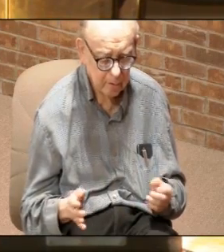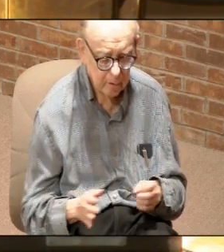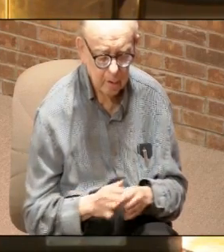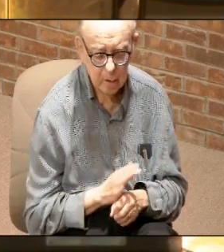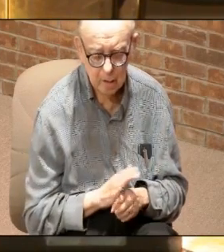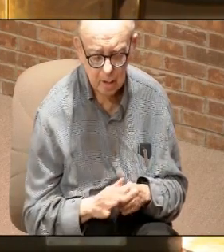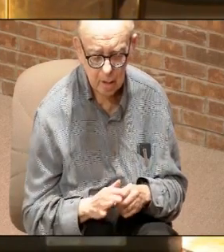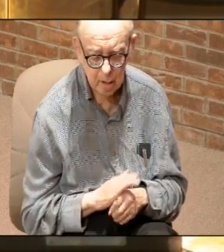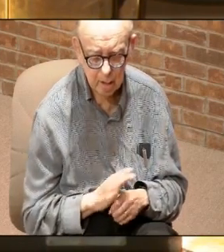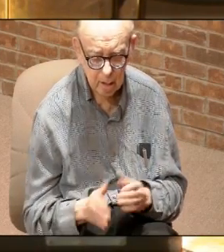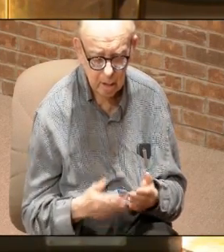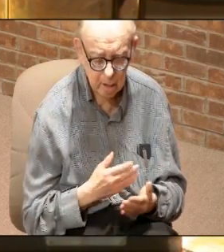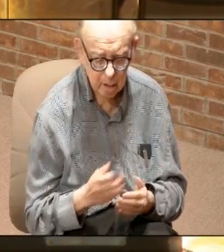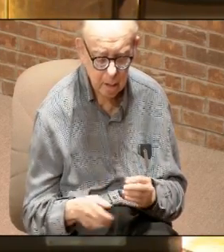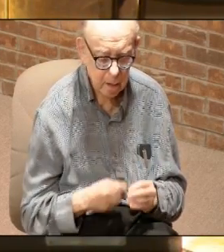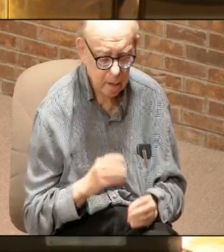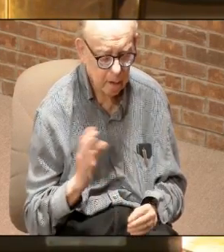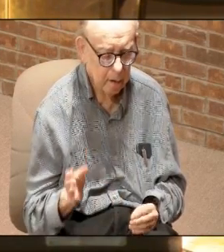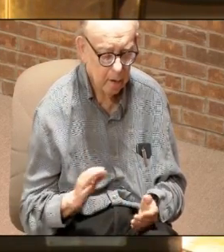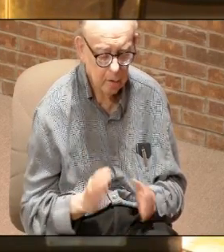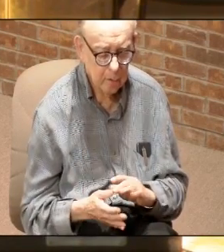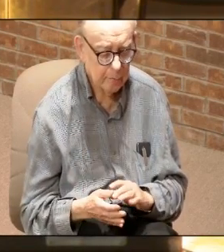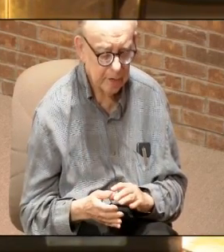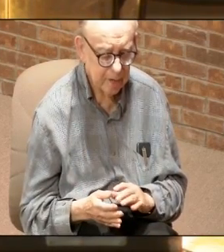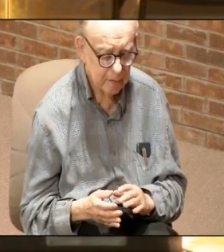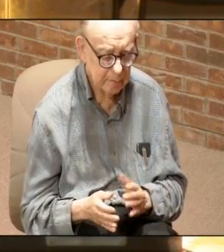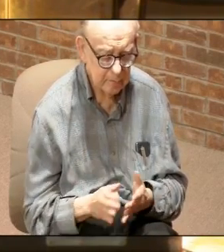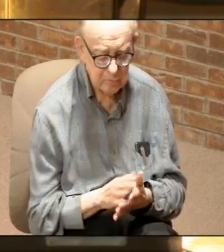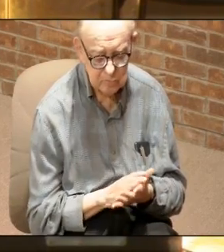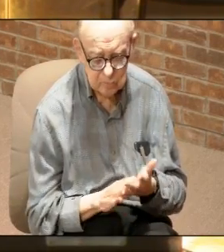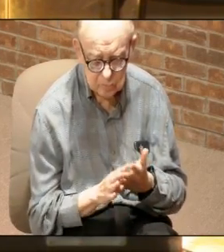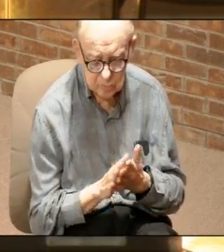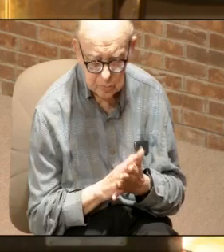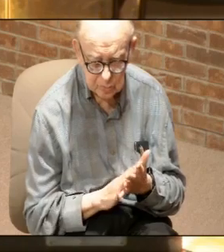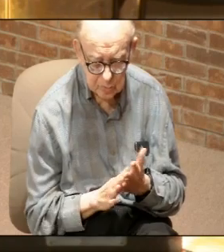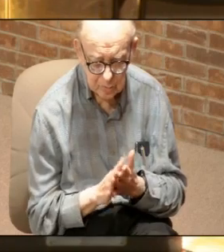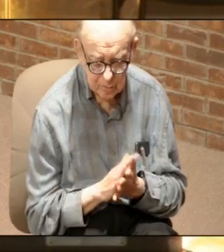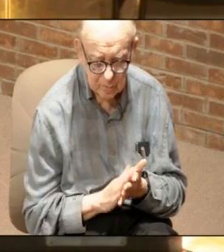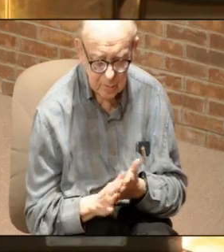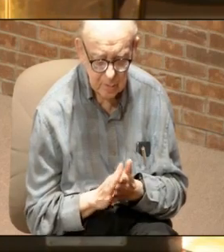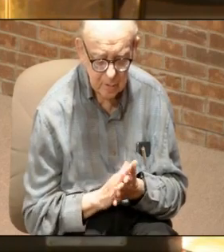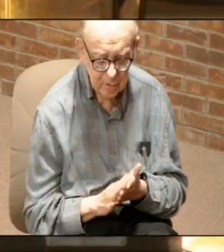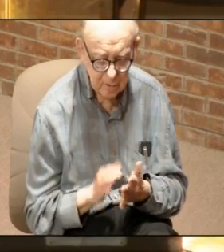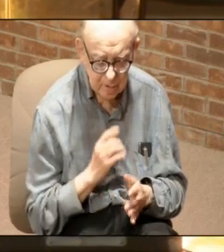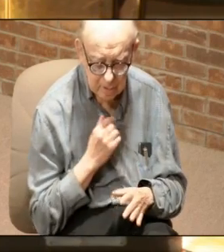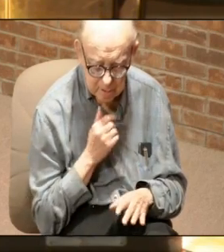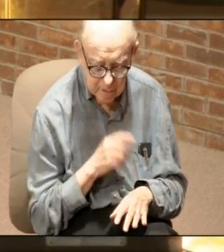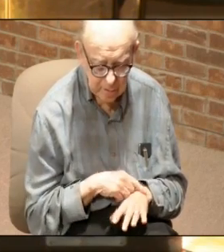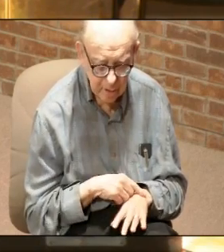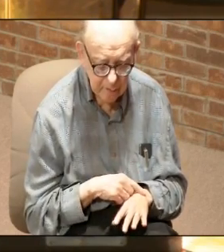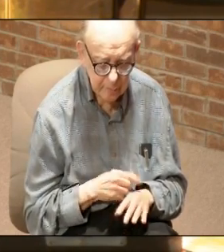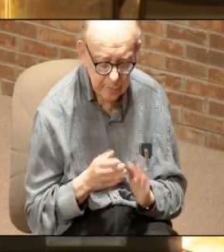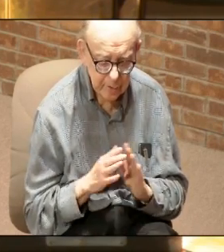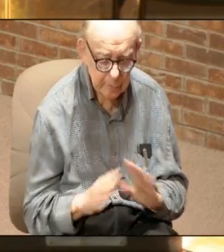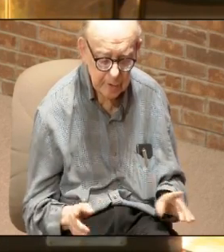whole thing about Christmas became distorted. It wasn't a time of peace, it was a time of